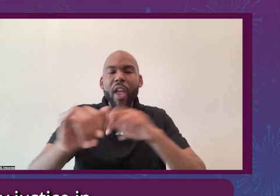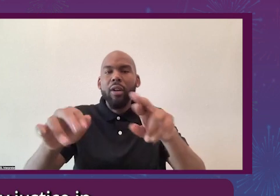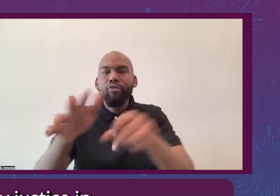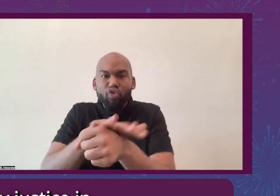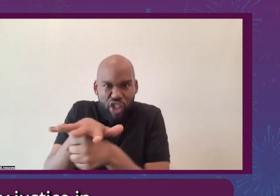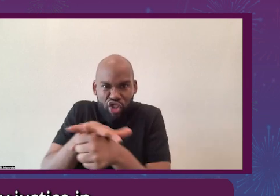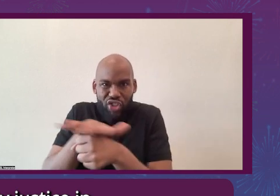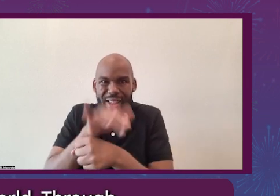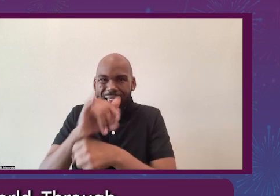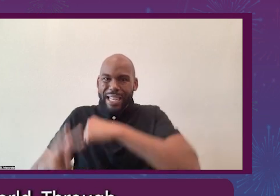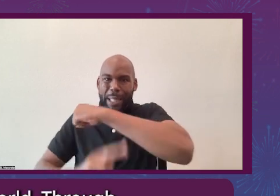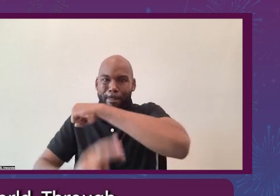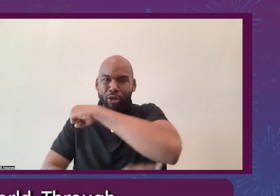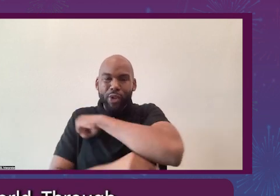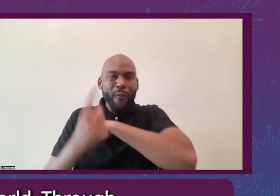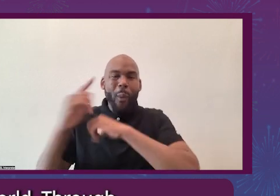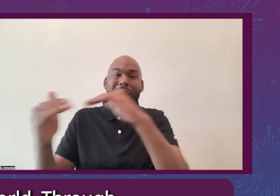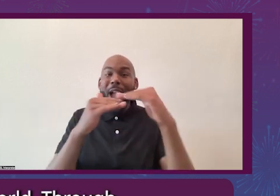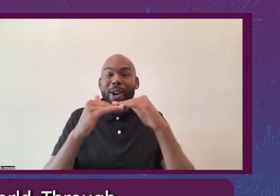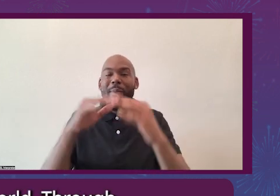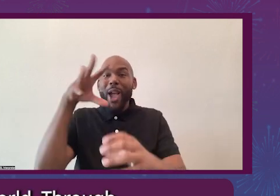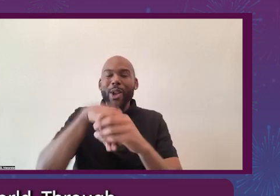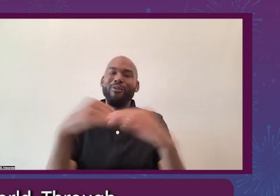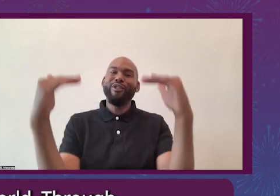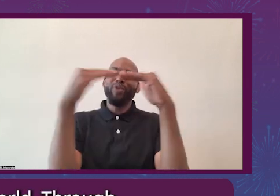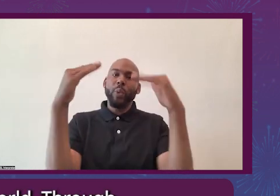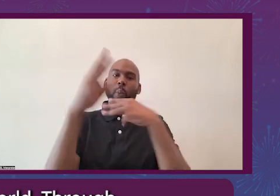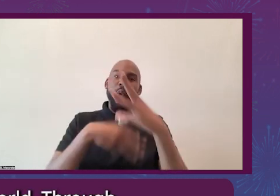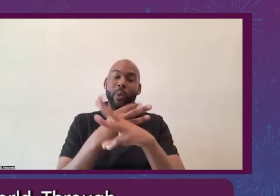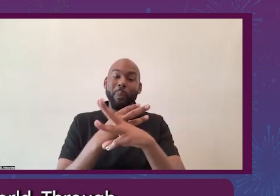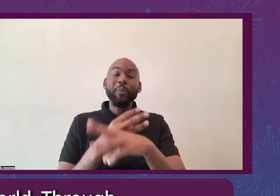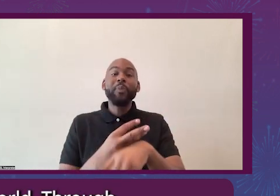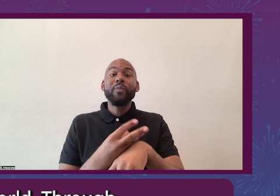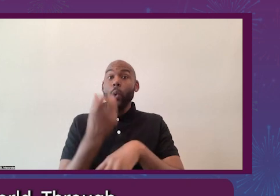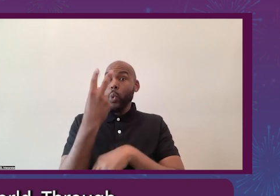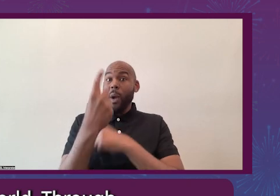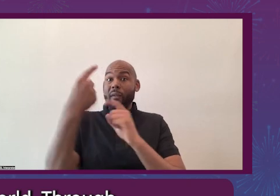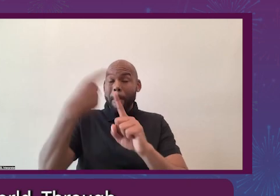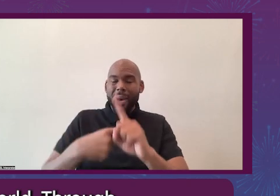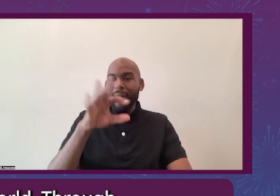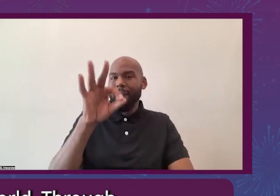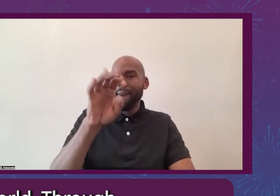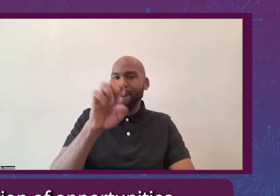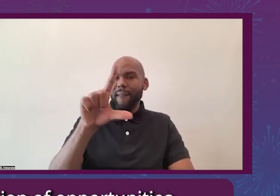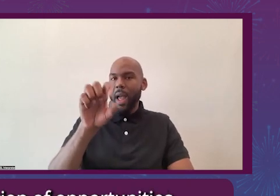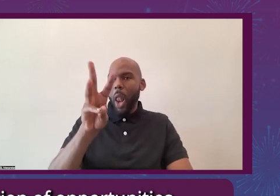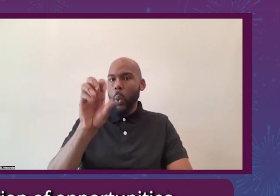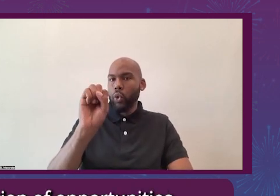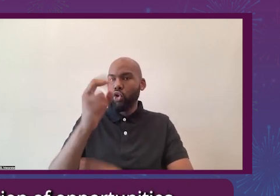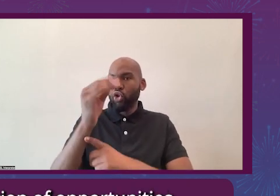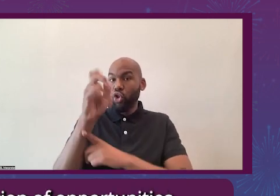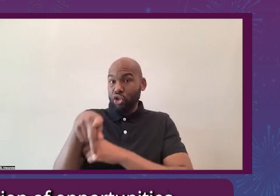regions as a bridge to an equitable, inclusive, and just world. Through their 12-month fellowship term, the fellows will